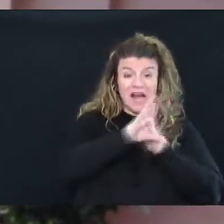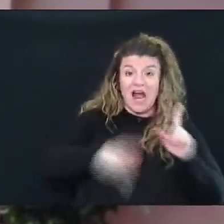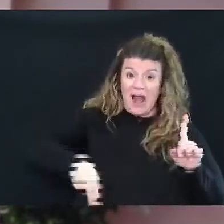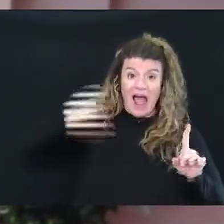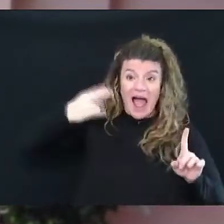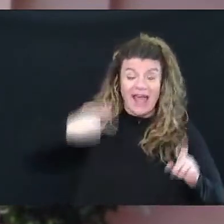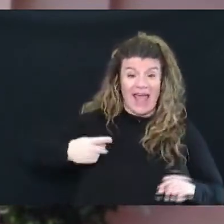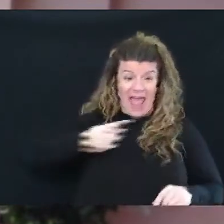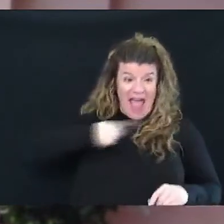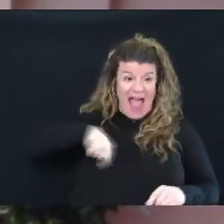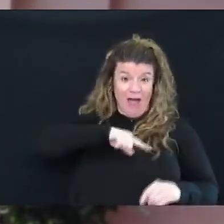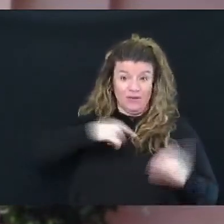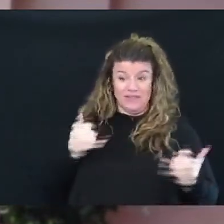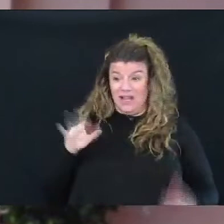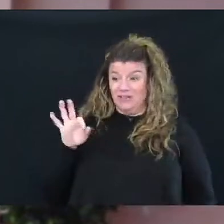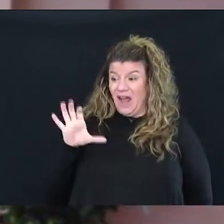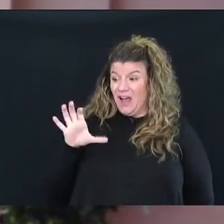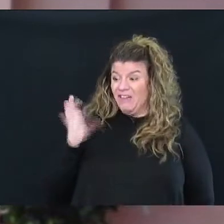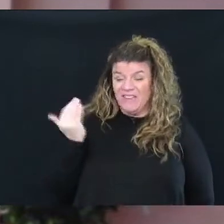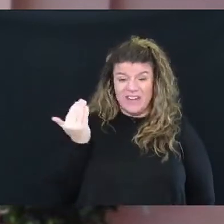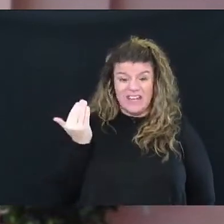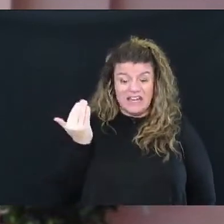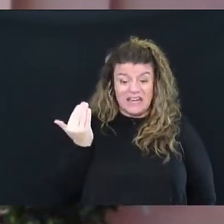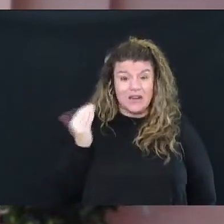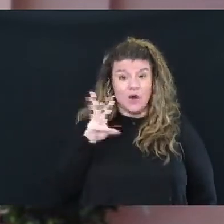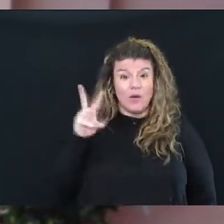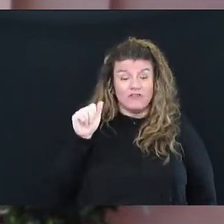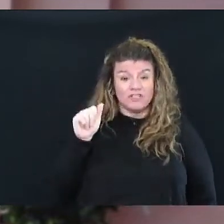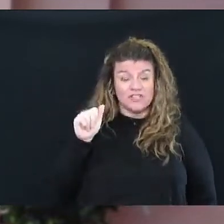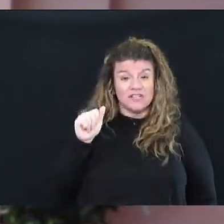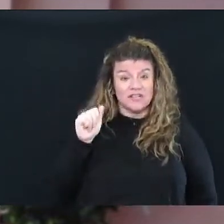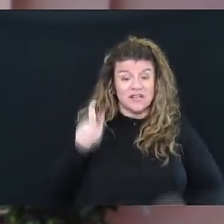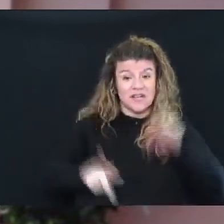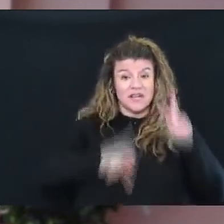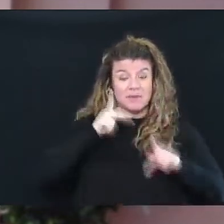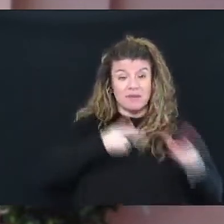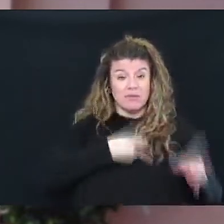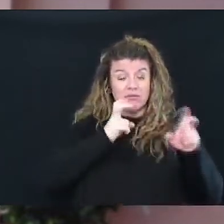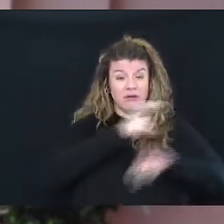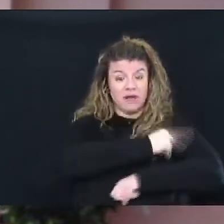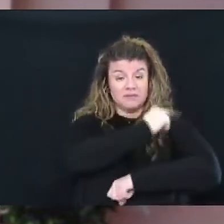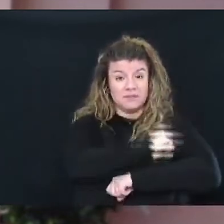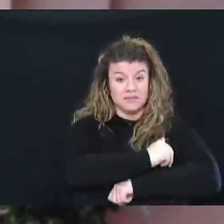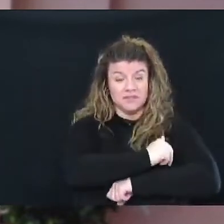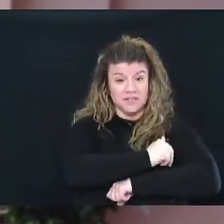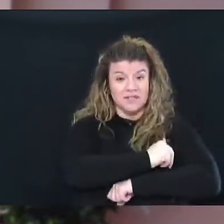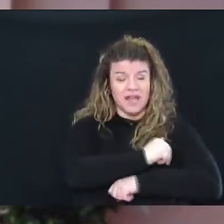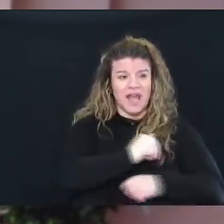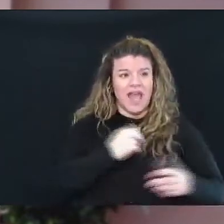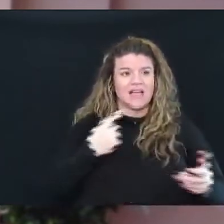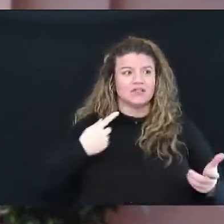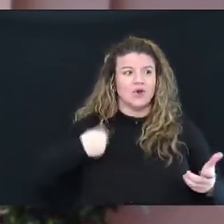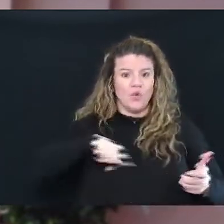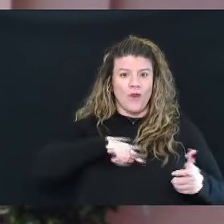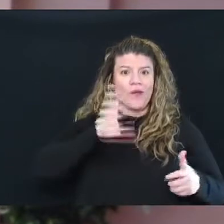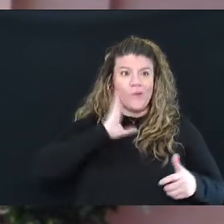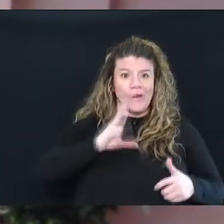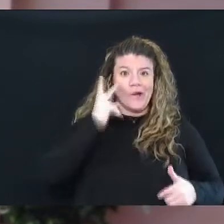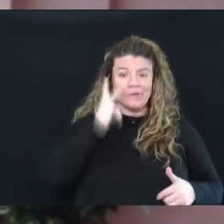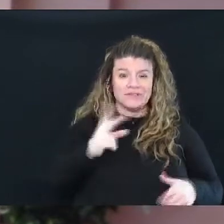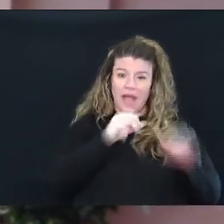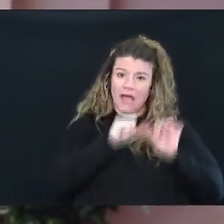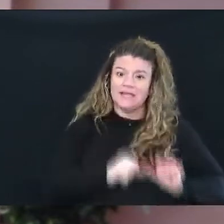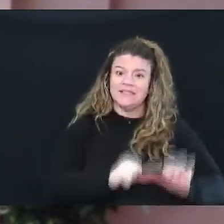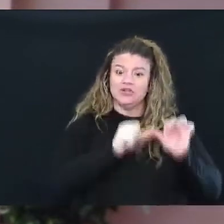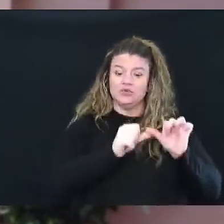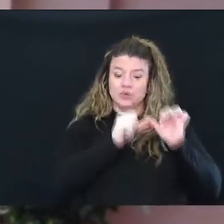hospitalizations are up to 915 West Virginians in hospital beds, and we are likely going to see a